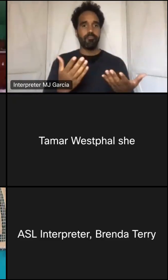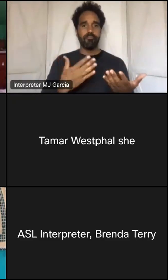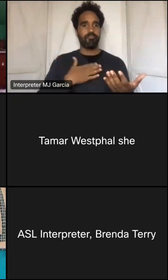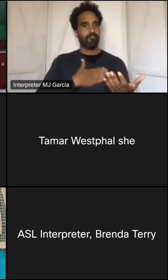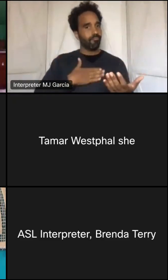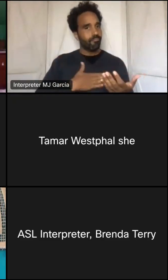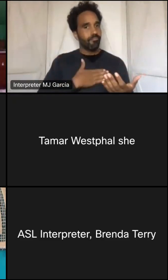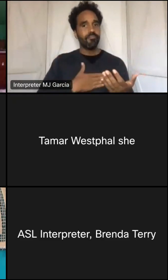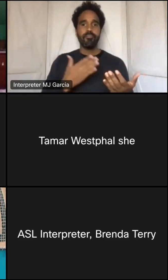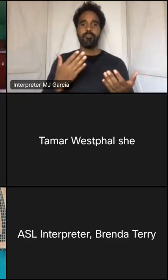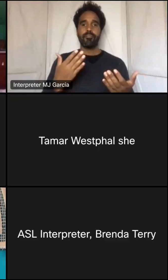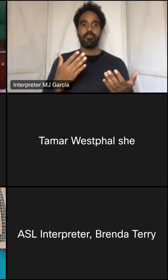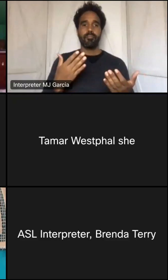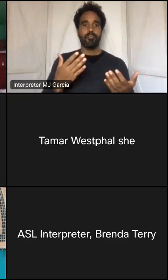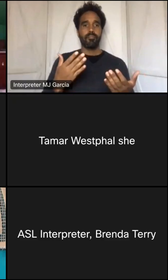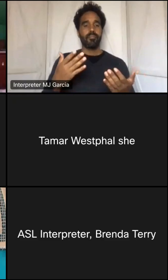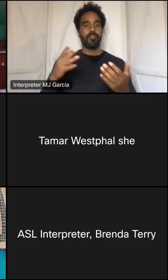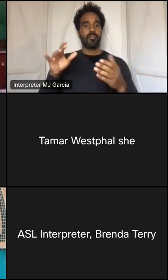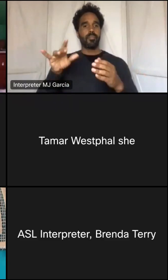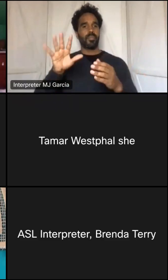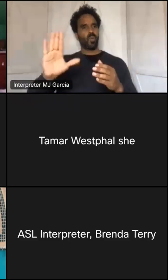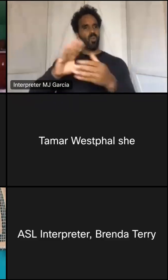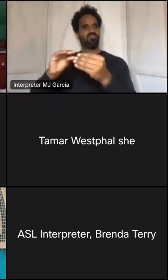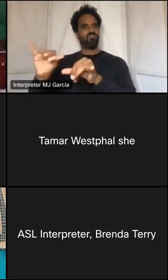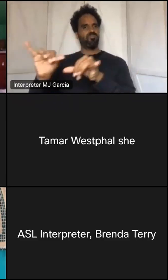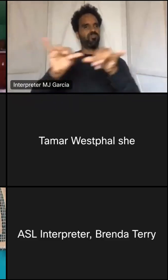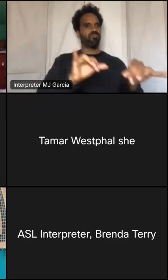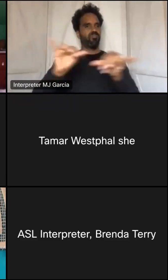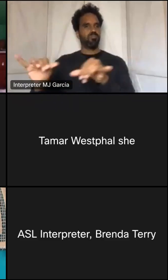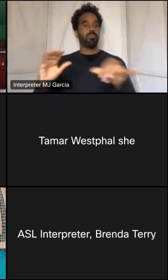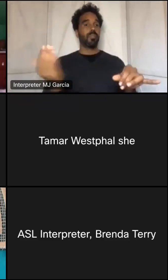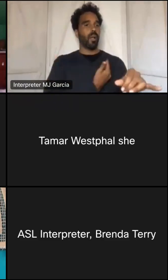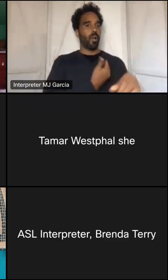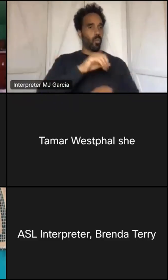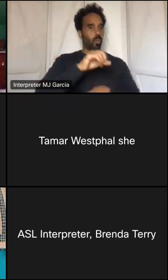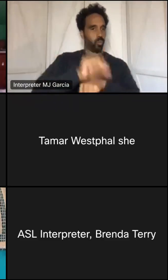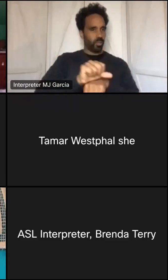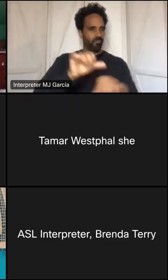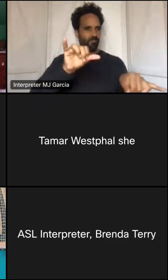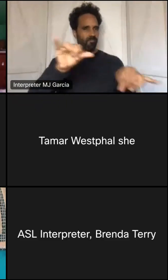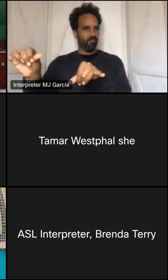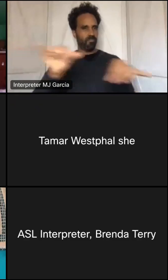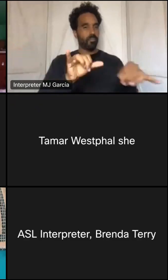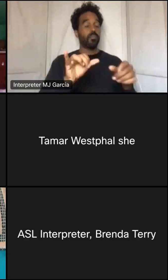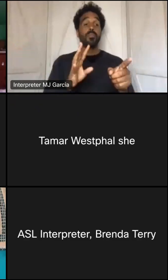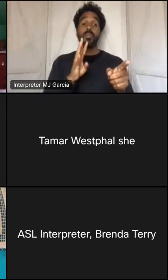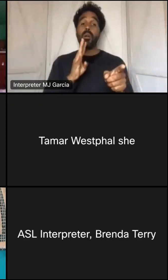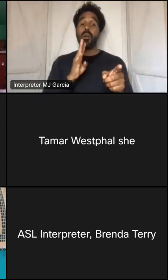something that is another parallel in our work, right? Is that when you speak